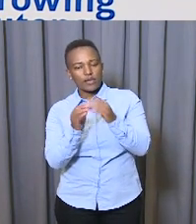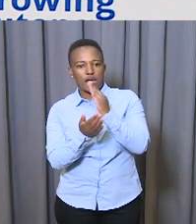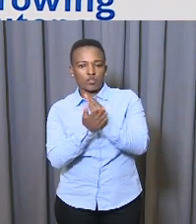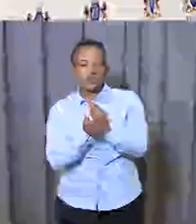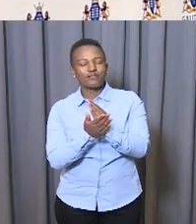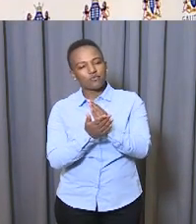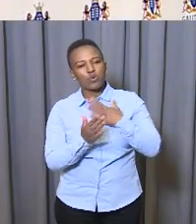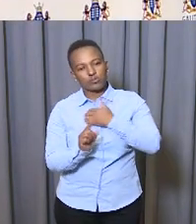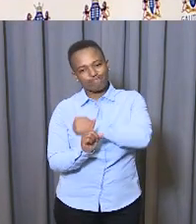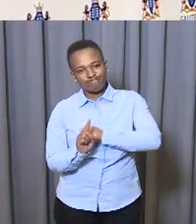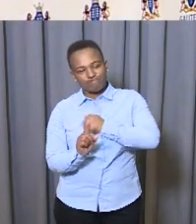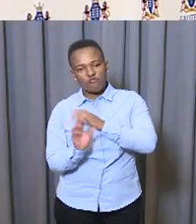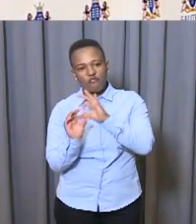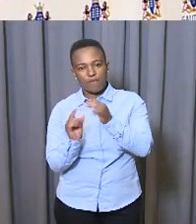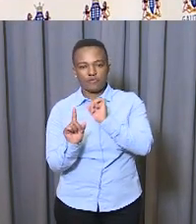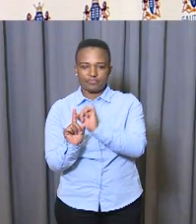Thank you.